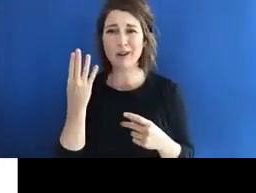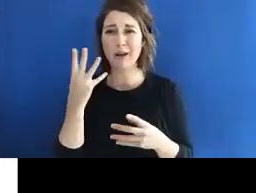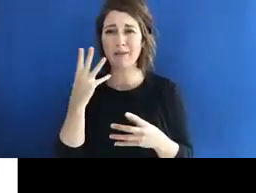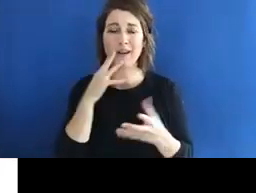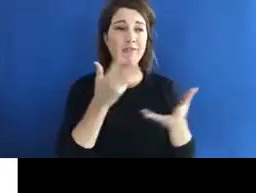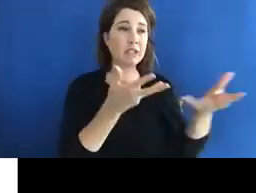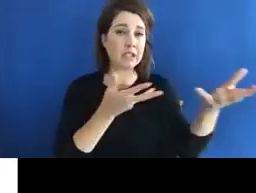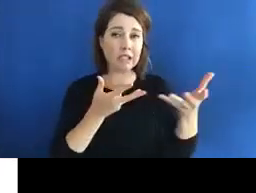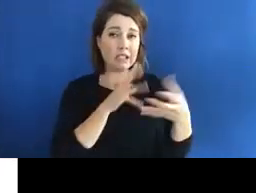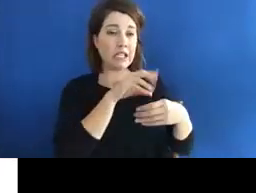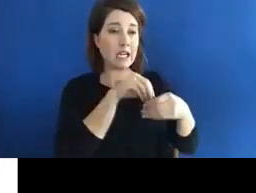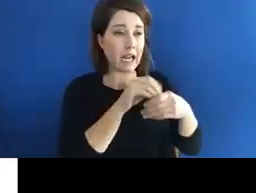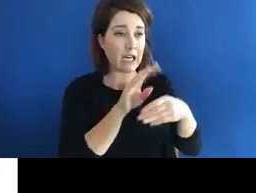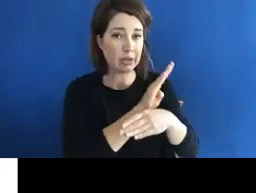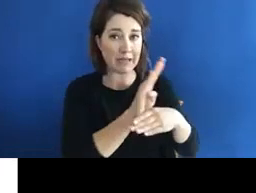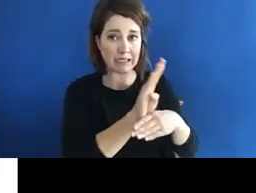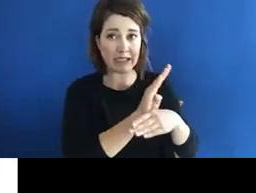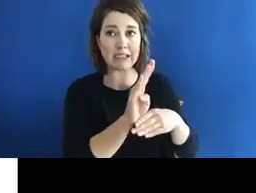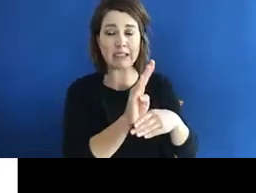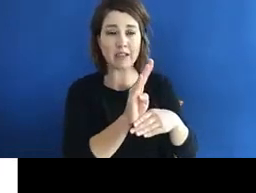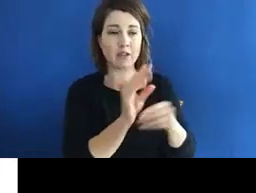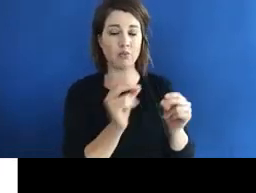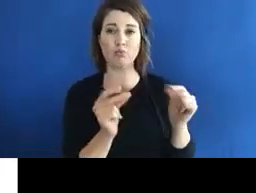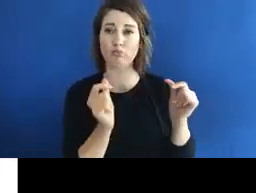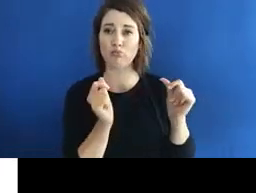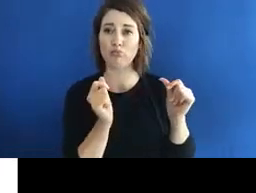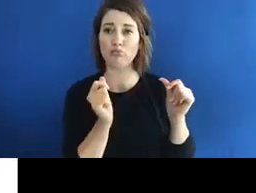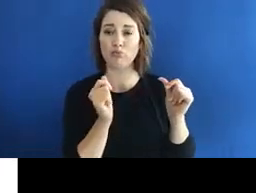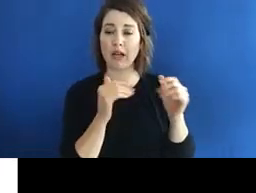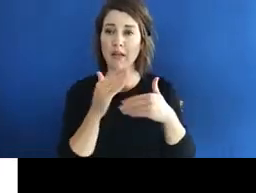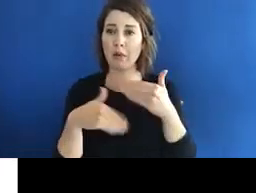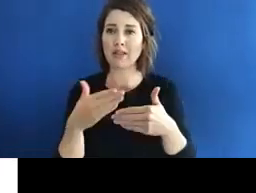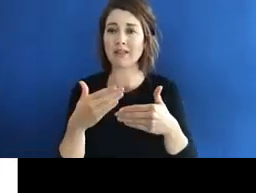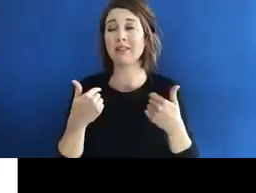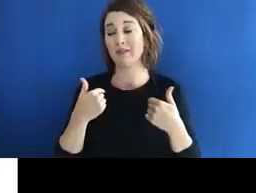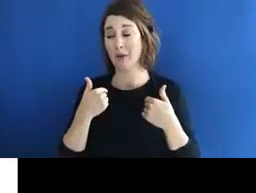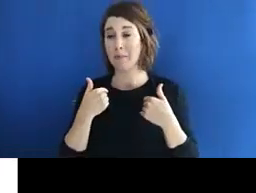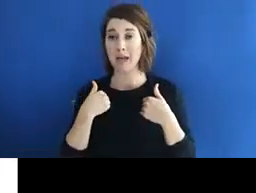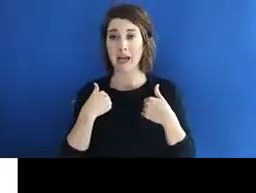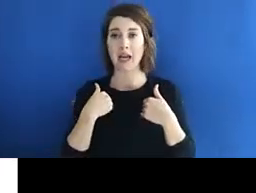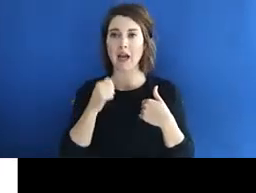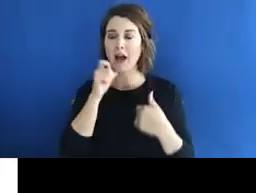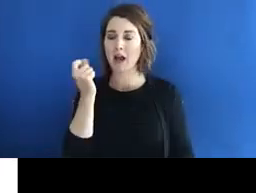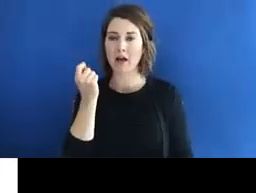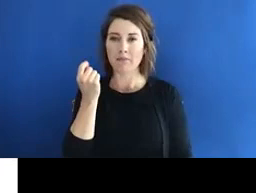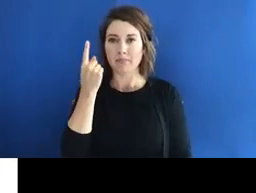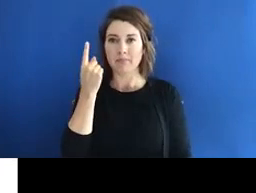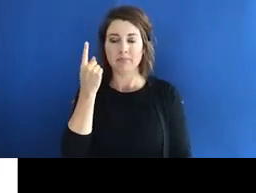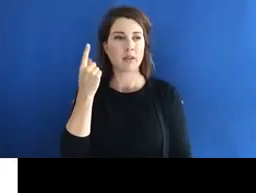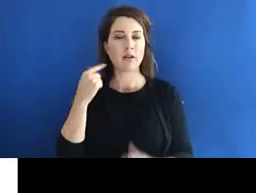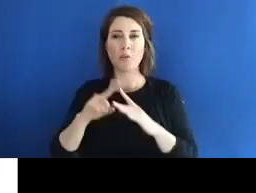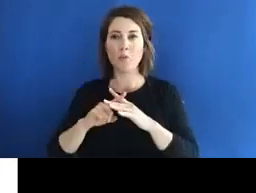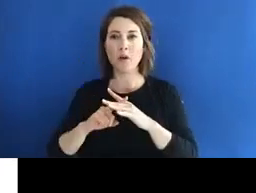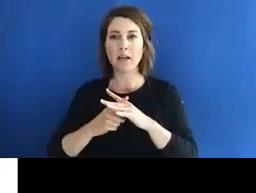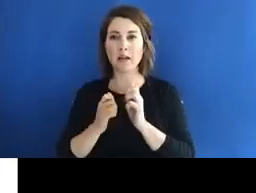process and throughout the VR process. And I think that came to light for me when I first started as a director with the VR